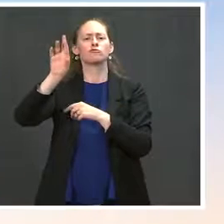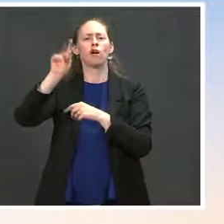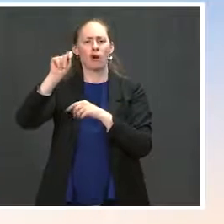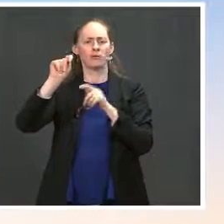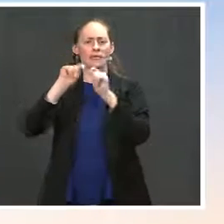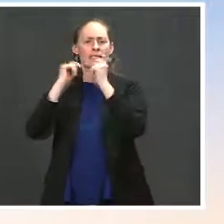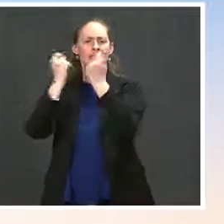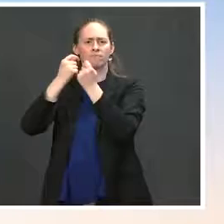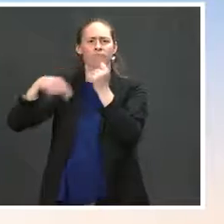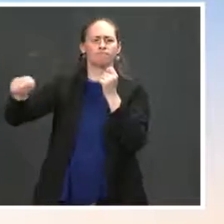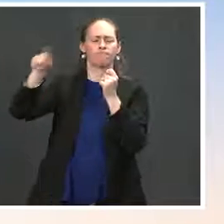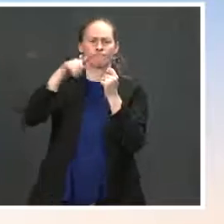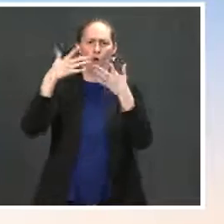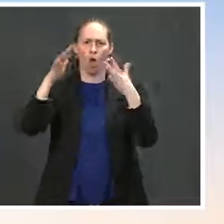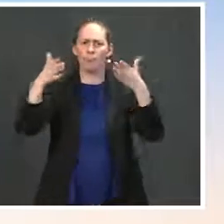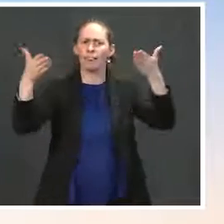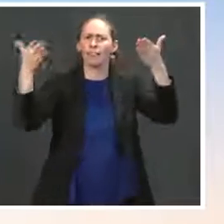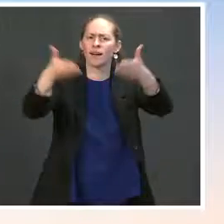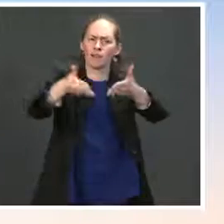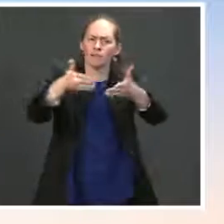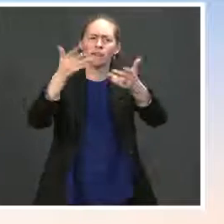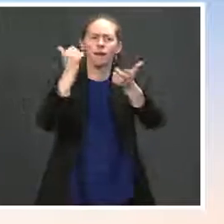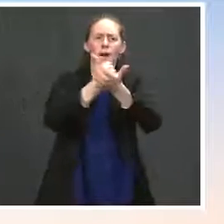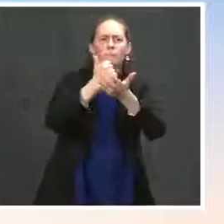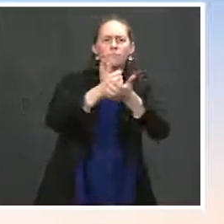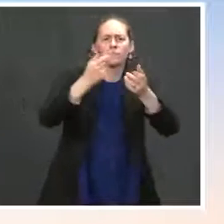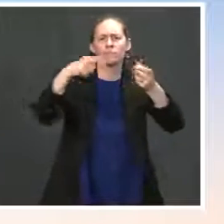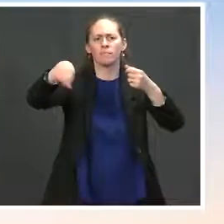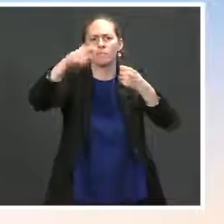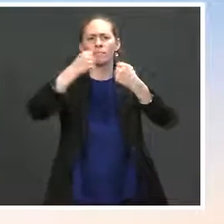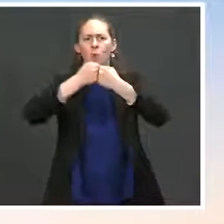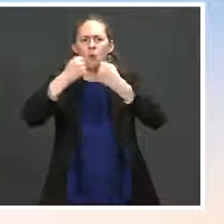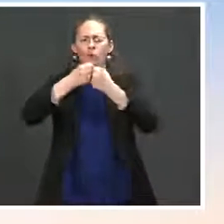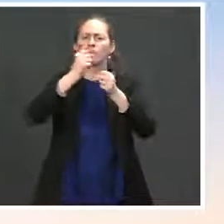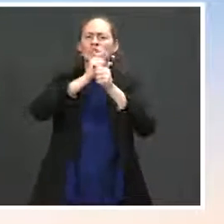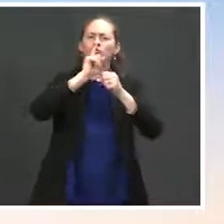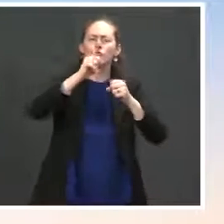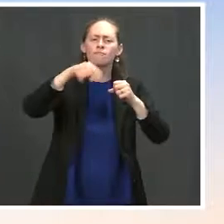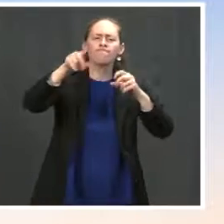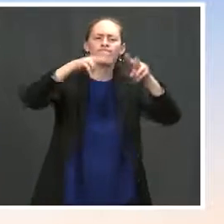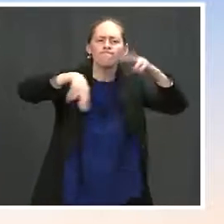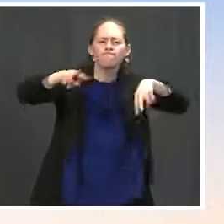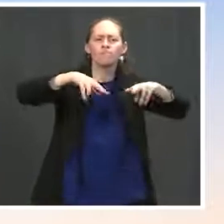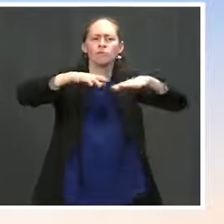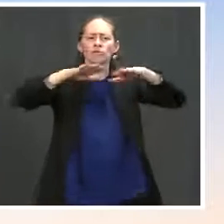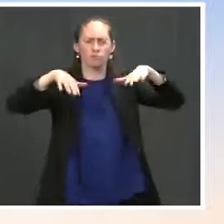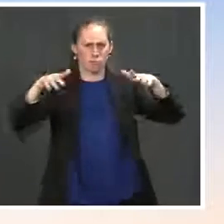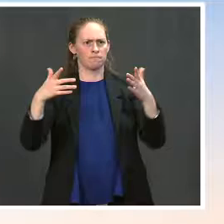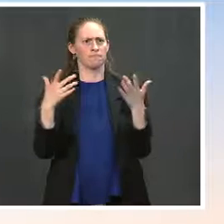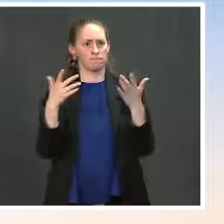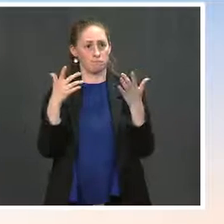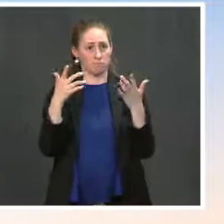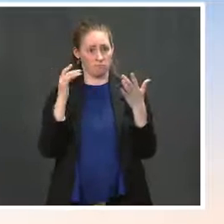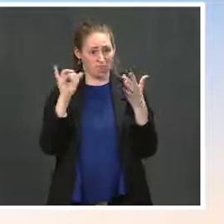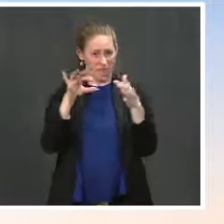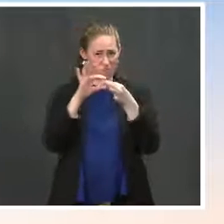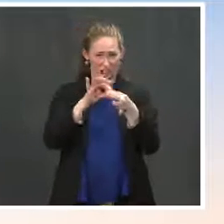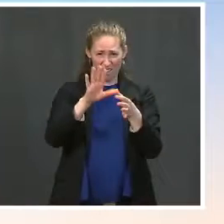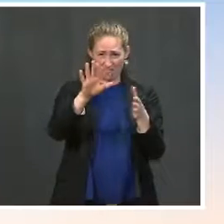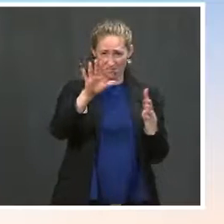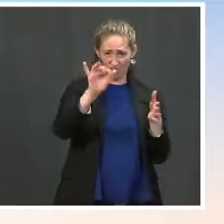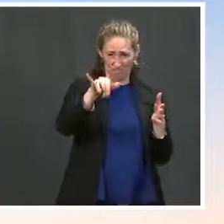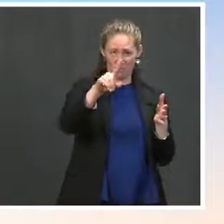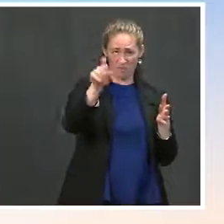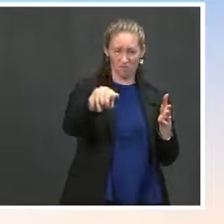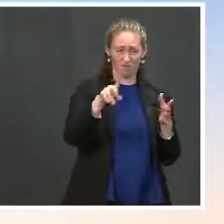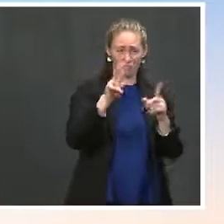region to help address and provide additional humanitarian assistance. I don't know if there was a reference to that. We've also worked with a number of